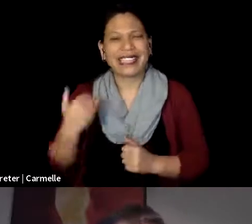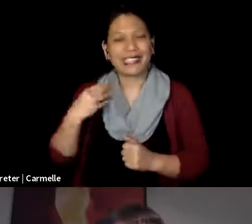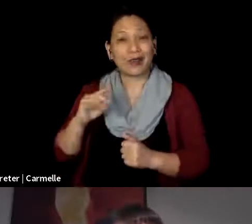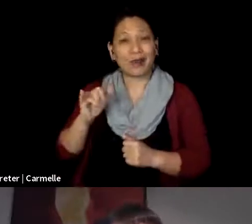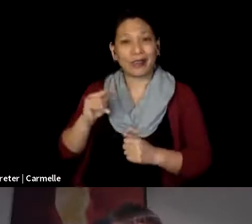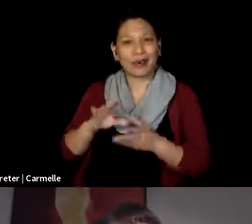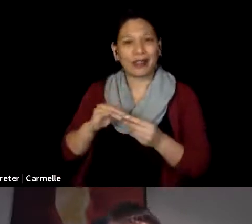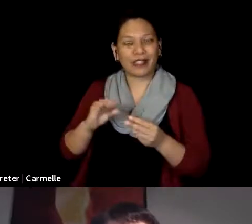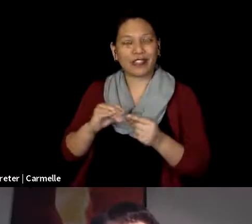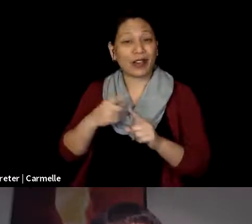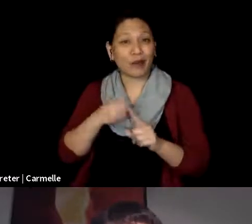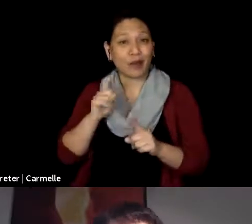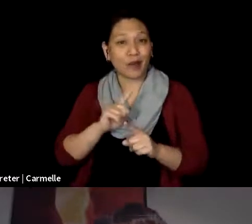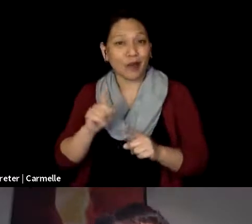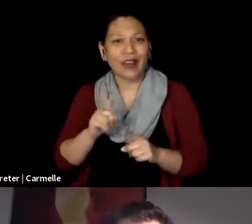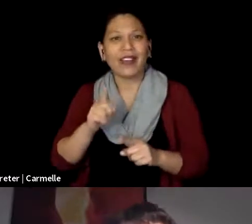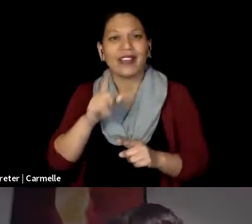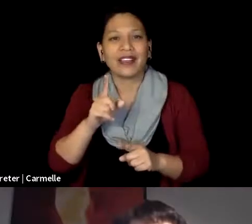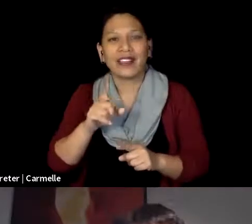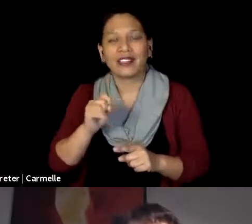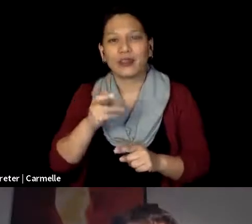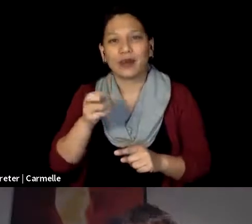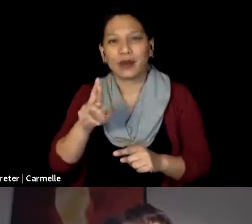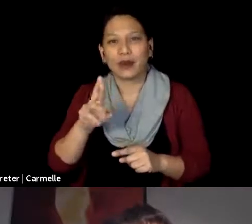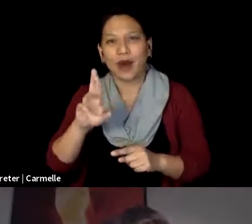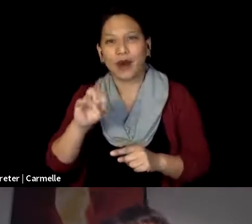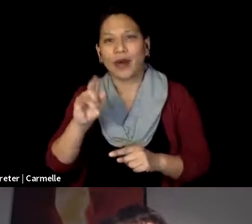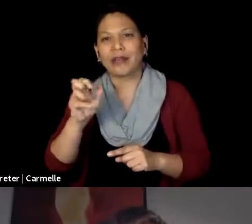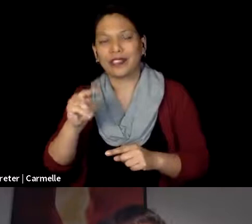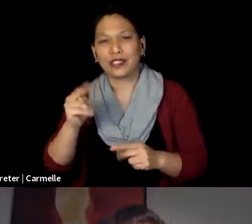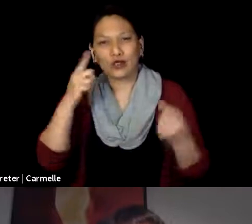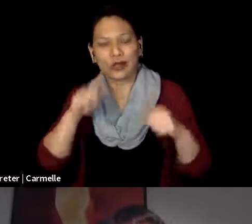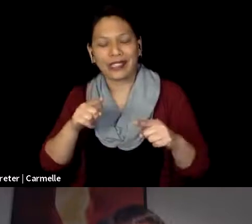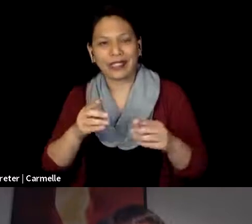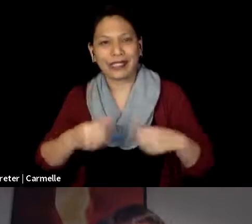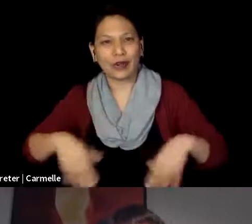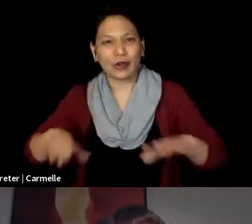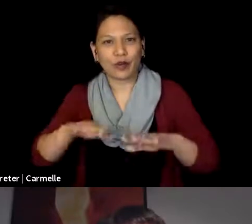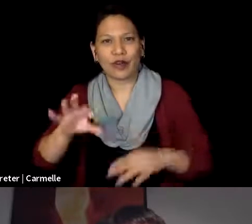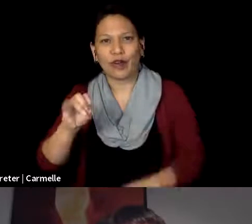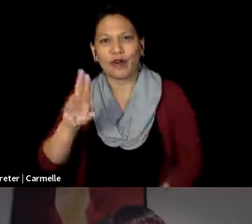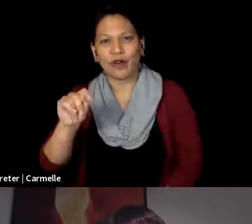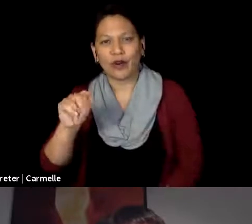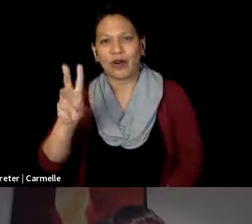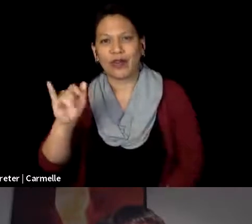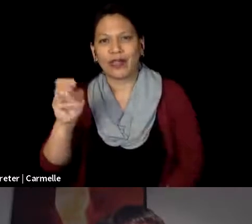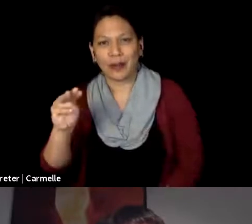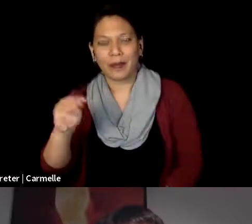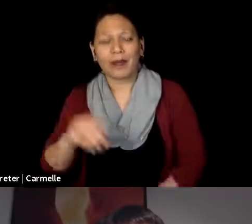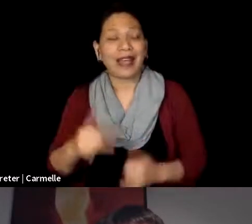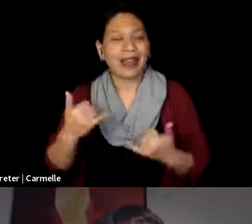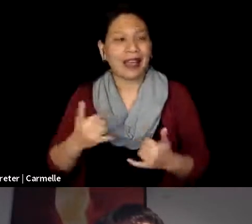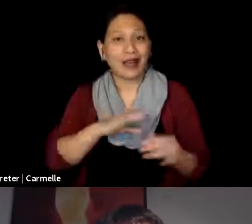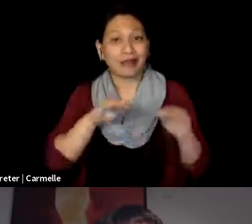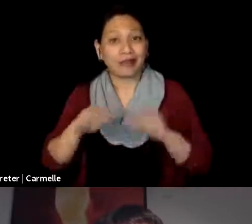from Superior Robinson Treaty Territory, Fort William First Nation, and myself and my arts practice are now based here